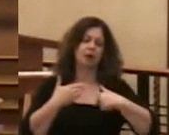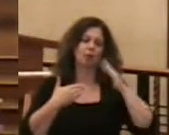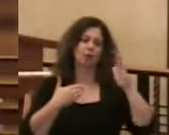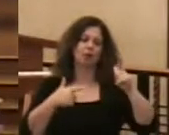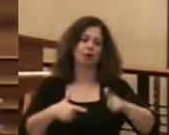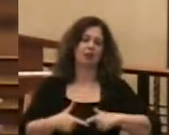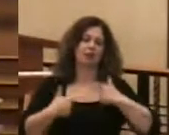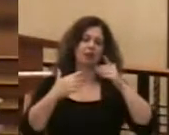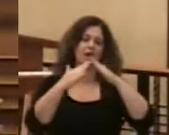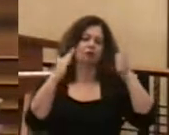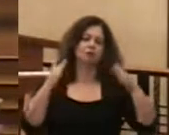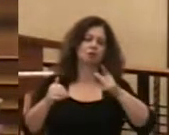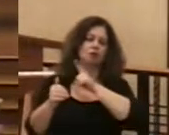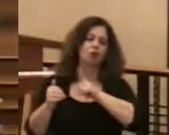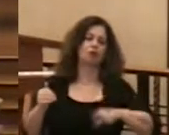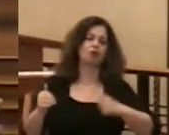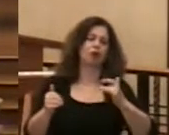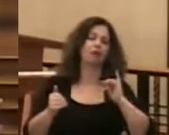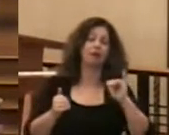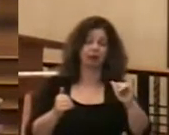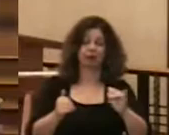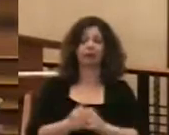Yep, same guy.